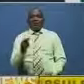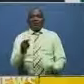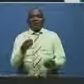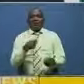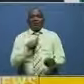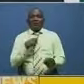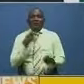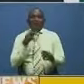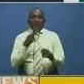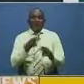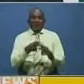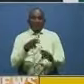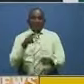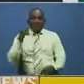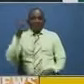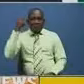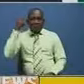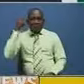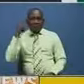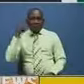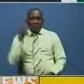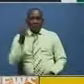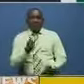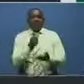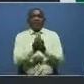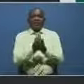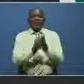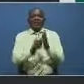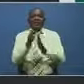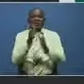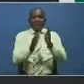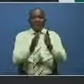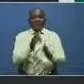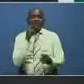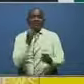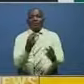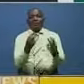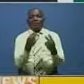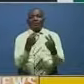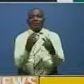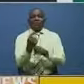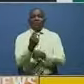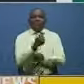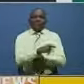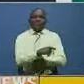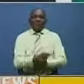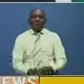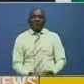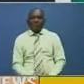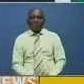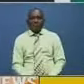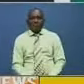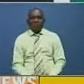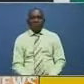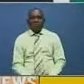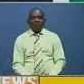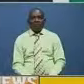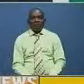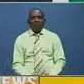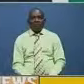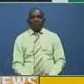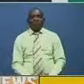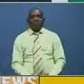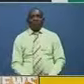name is Valerie Danso. Joining us to interpret the news into sign language is Robert Frimpong Manso. Clara. It's our